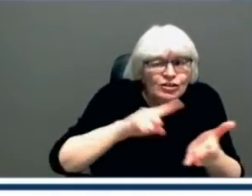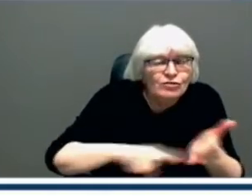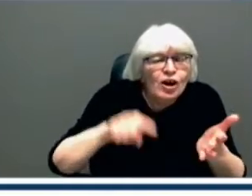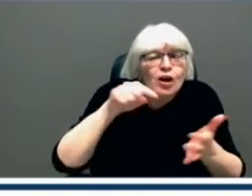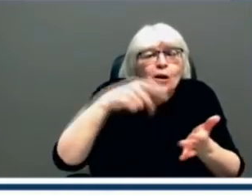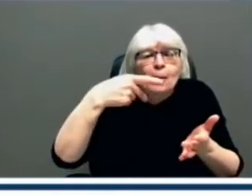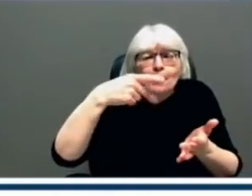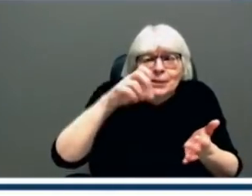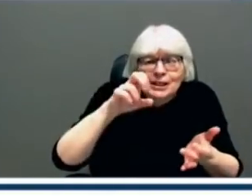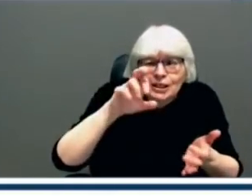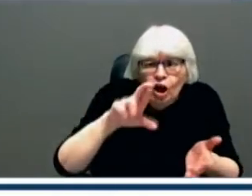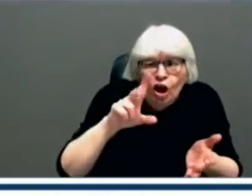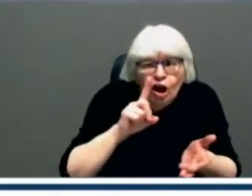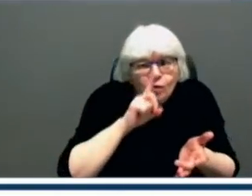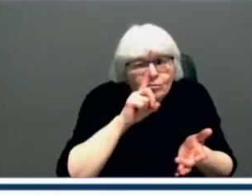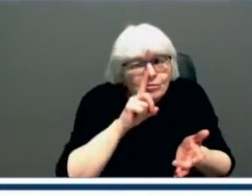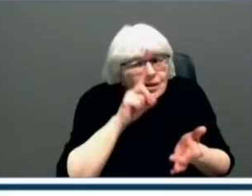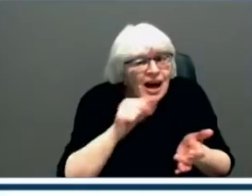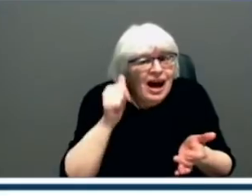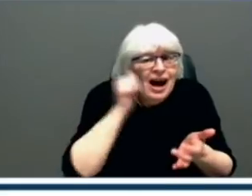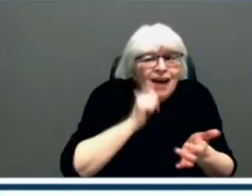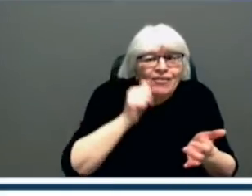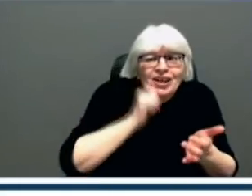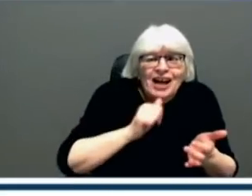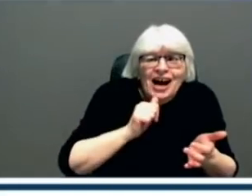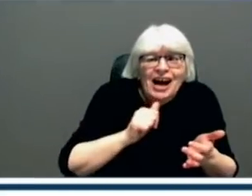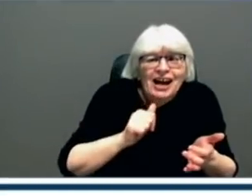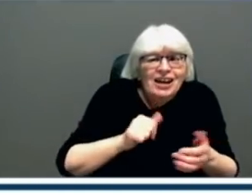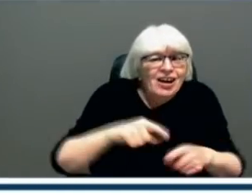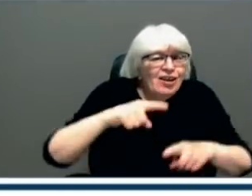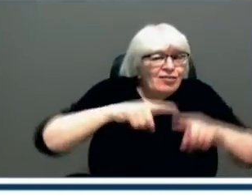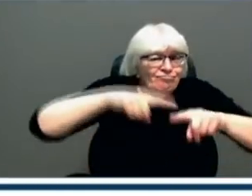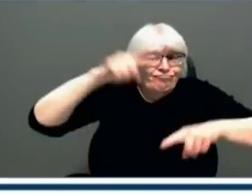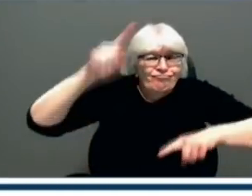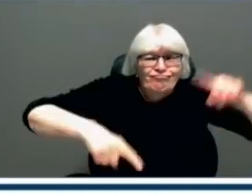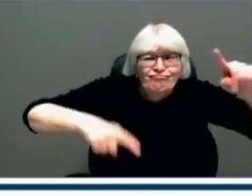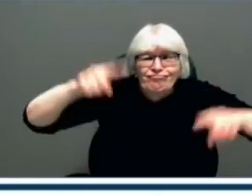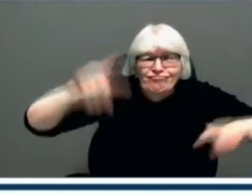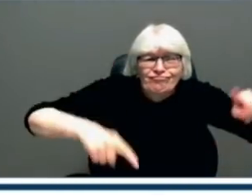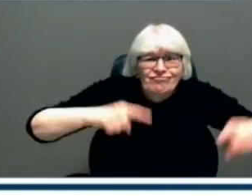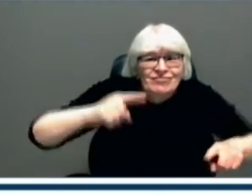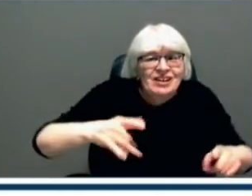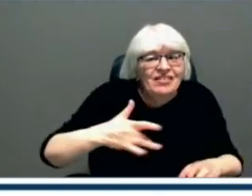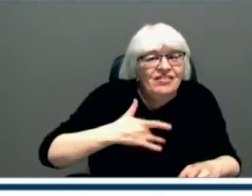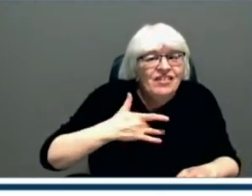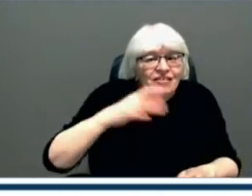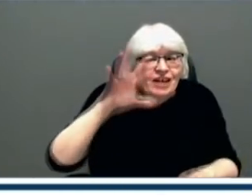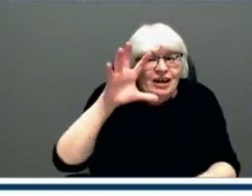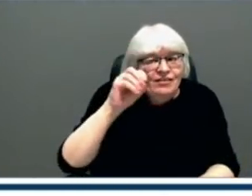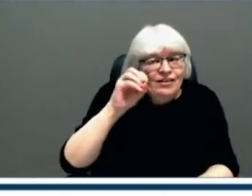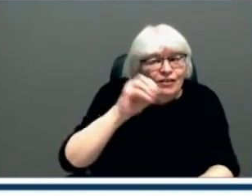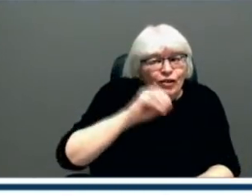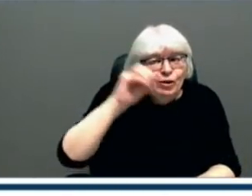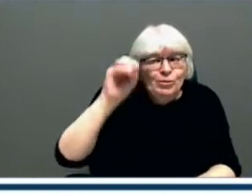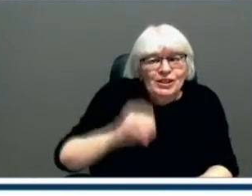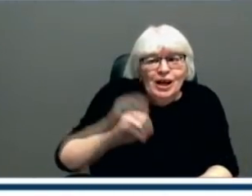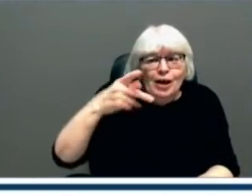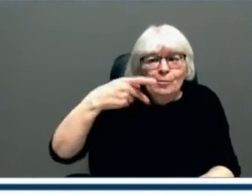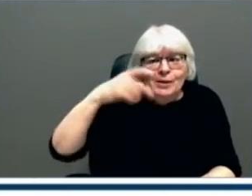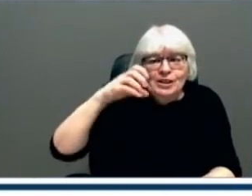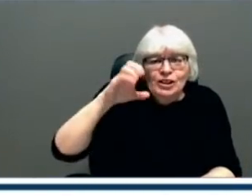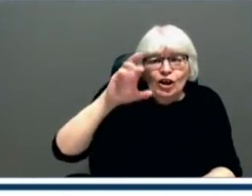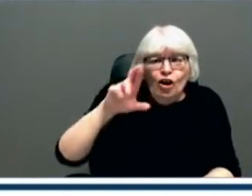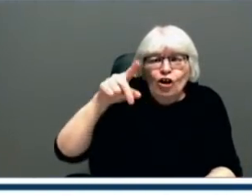but it's roughly in the range of about 50% of our PCRs that we report are people who